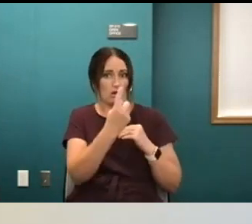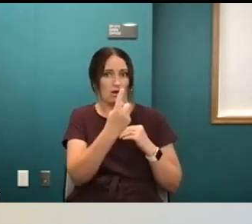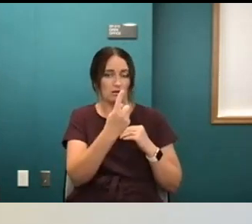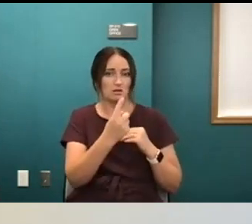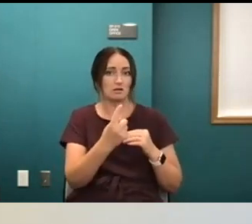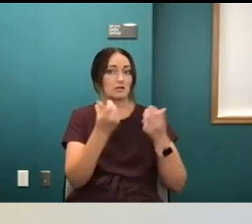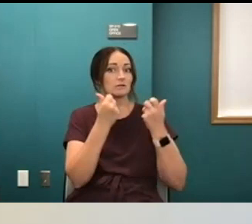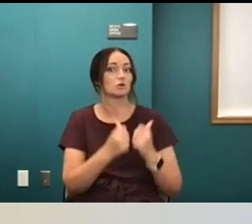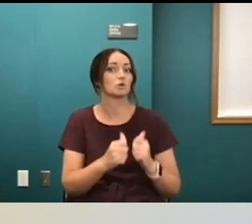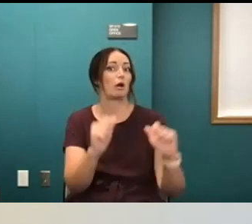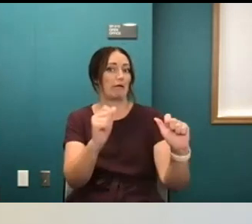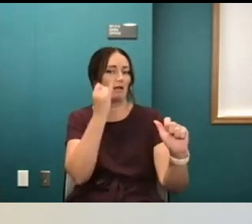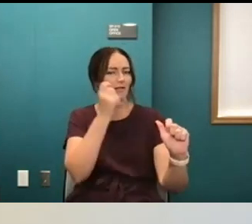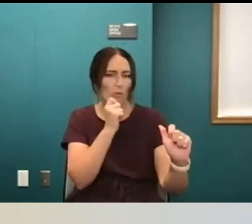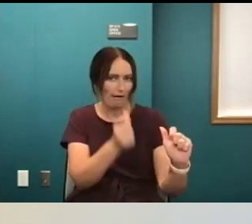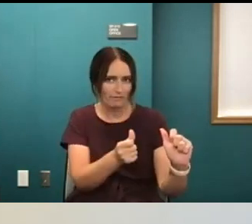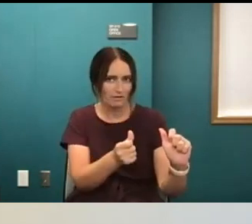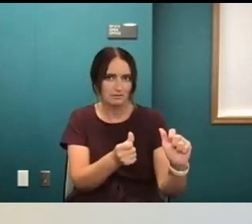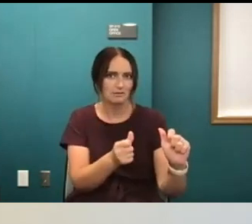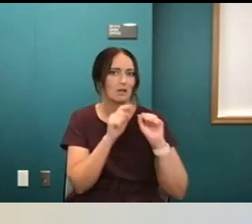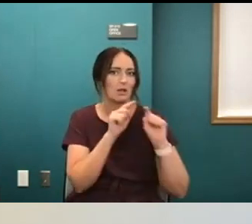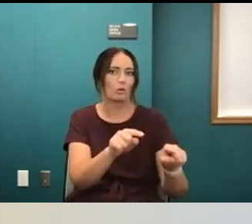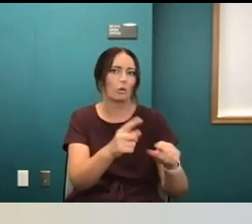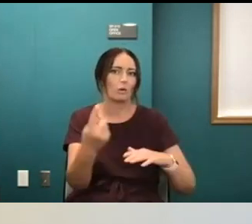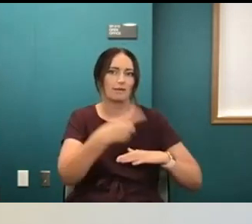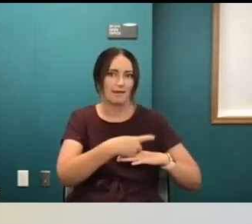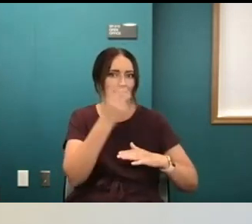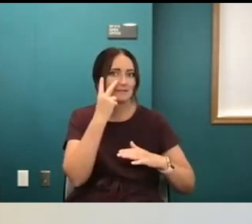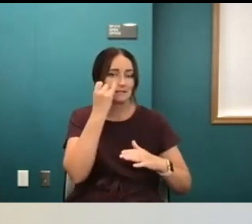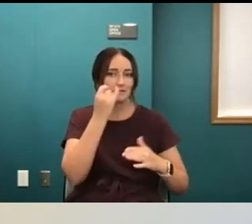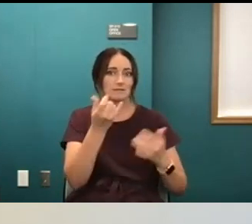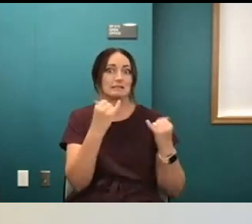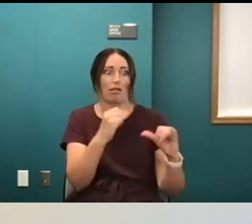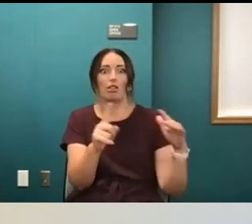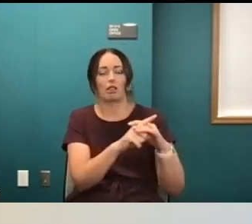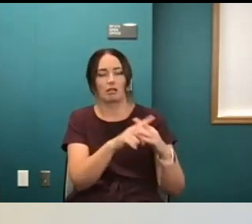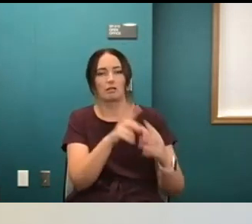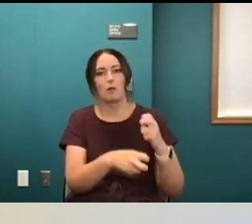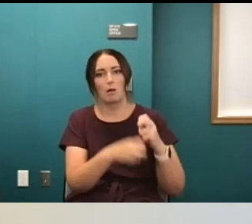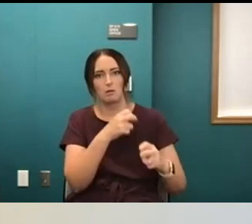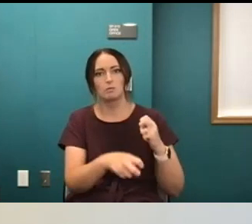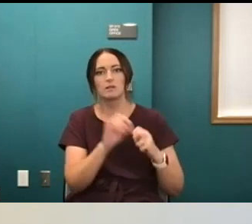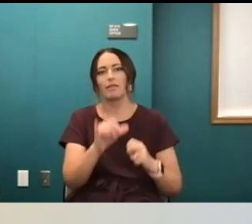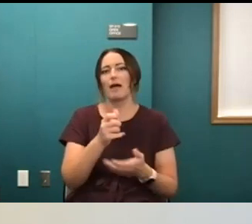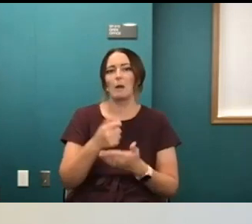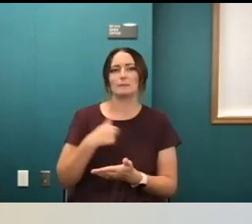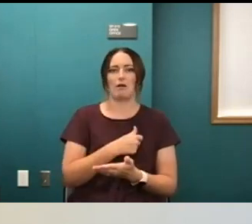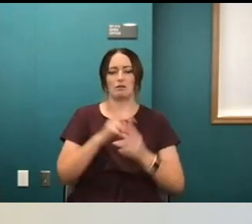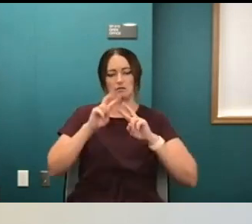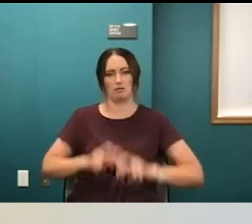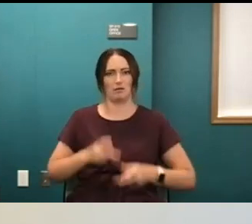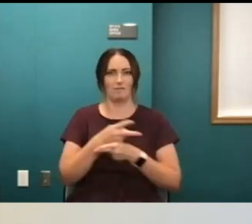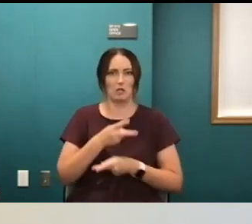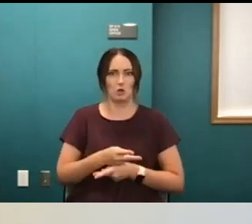trial it, if you haven't already, with the kid throughout the day and see if you're still noticing those issues, that would just be more proof for us to say, no, this is clearly the piece that's